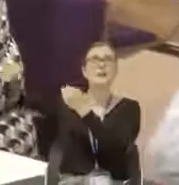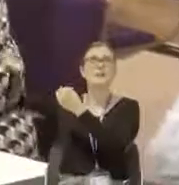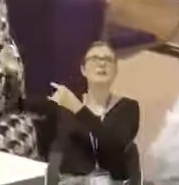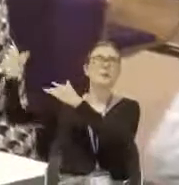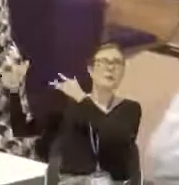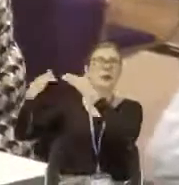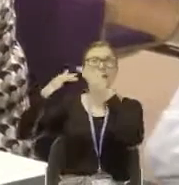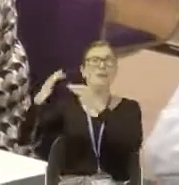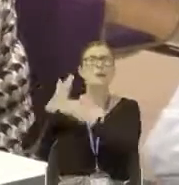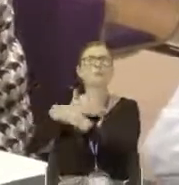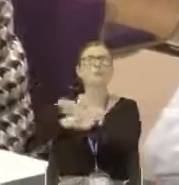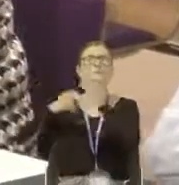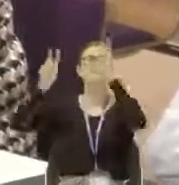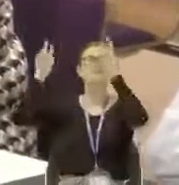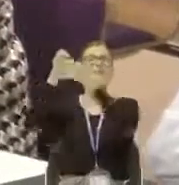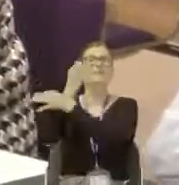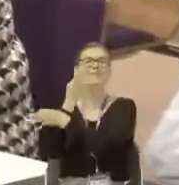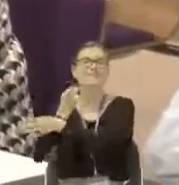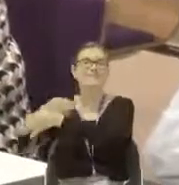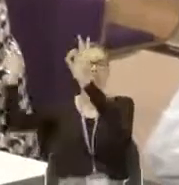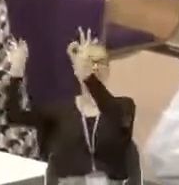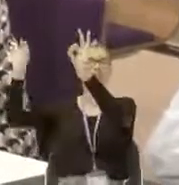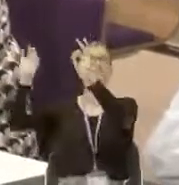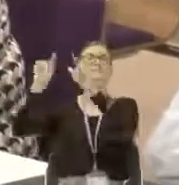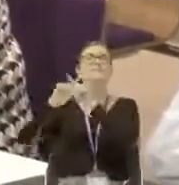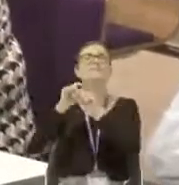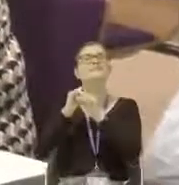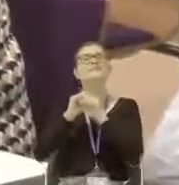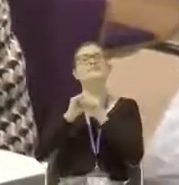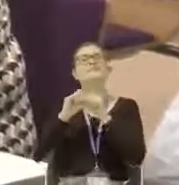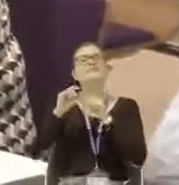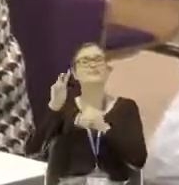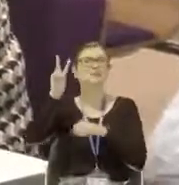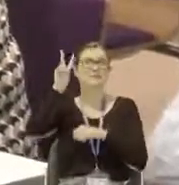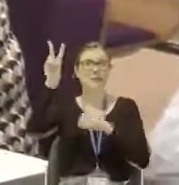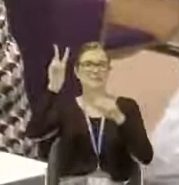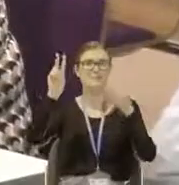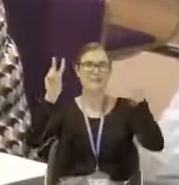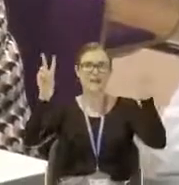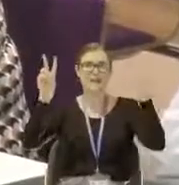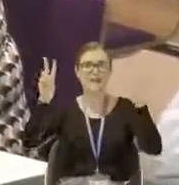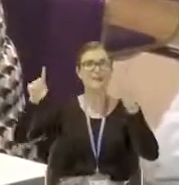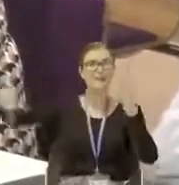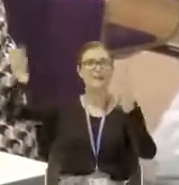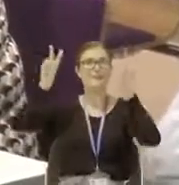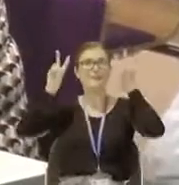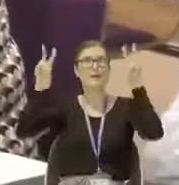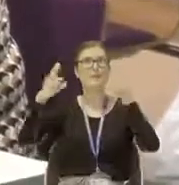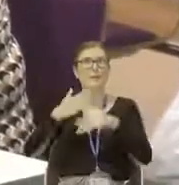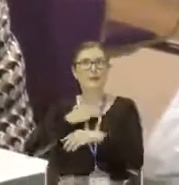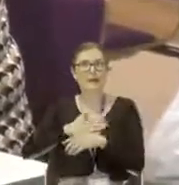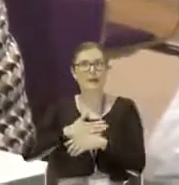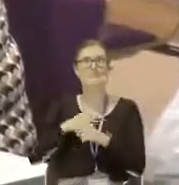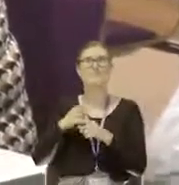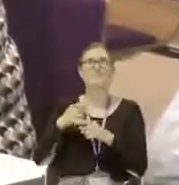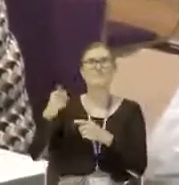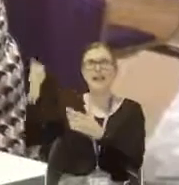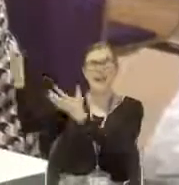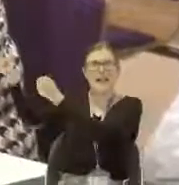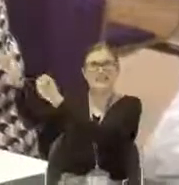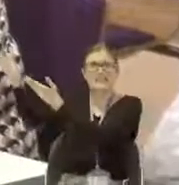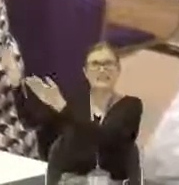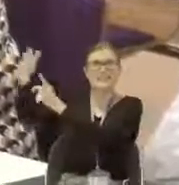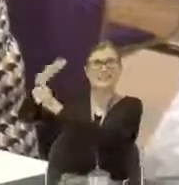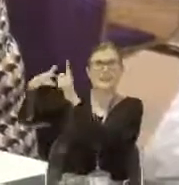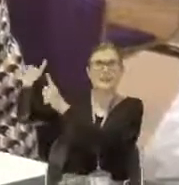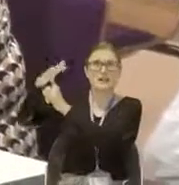societies. In situations of war, it is the most vulnerable members of societies, namely women